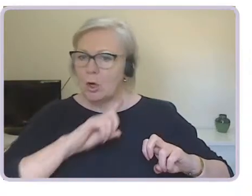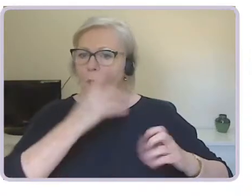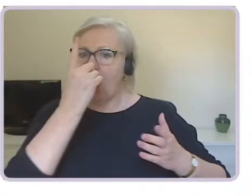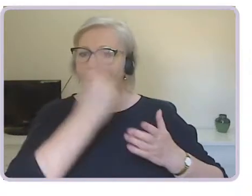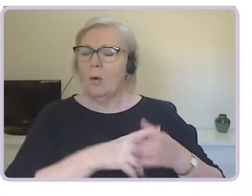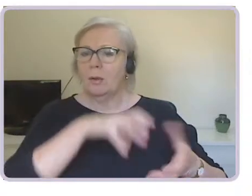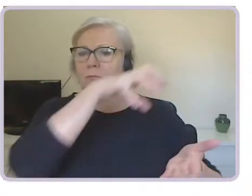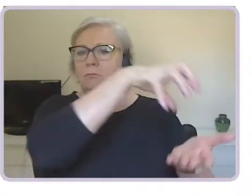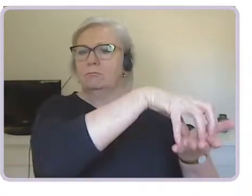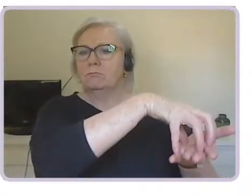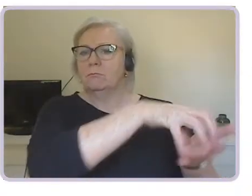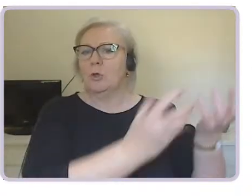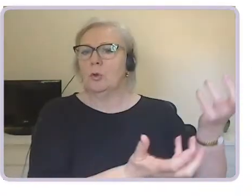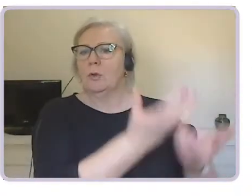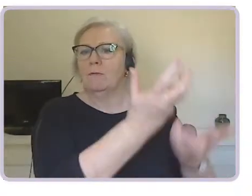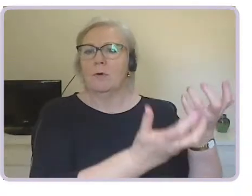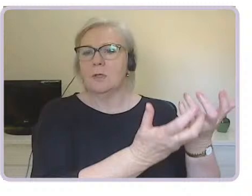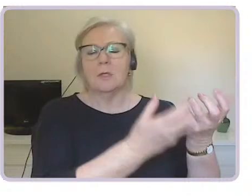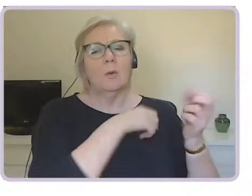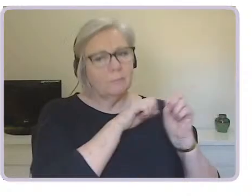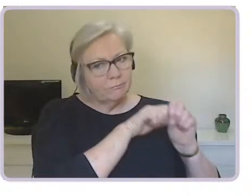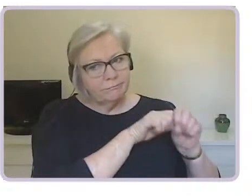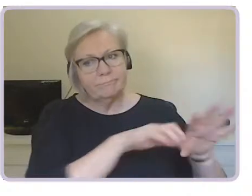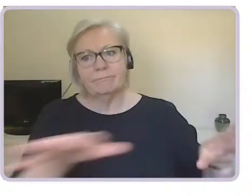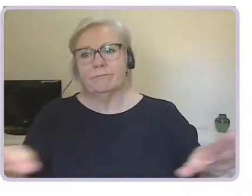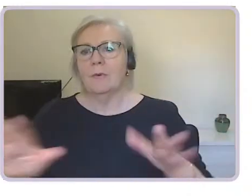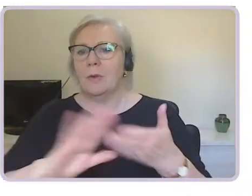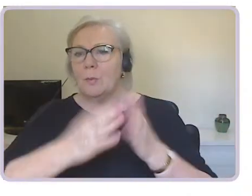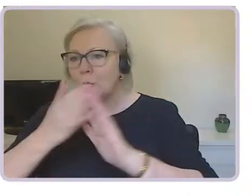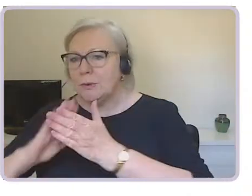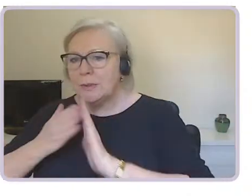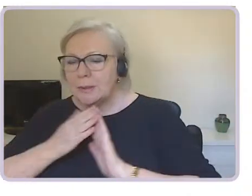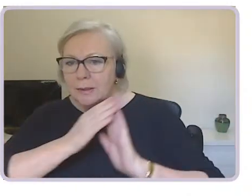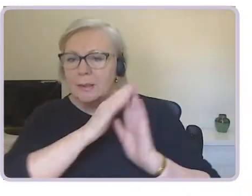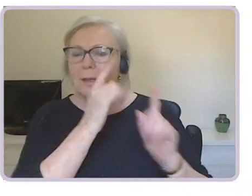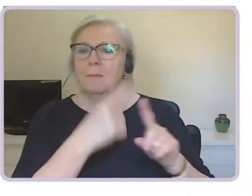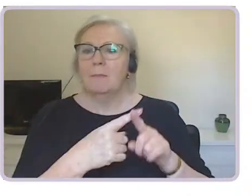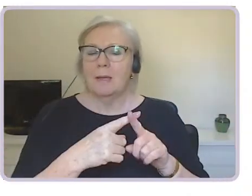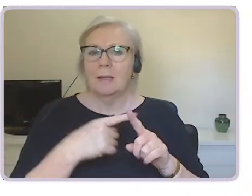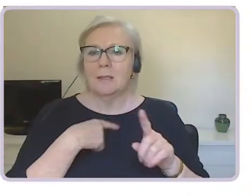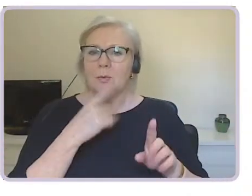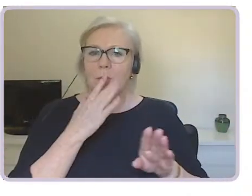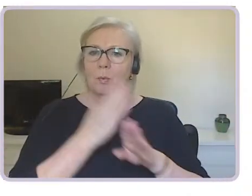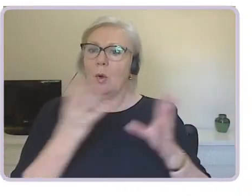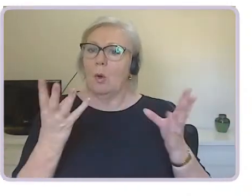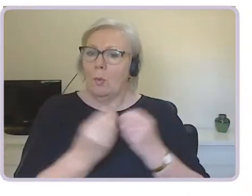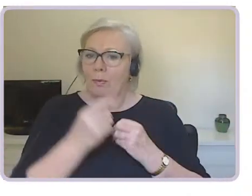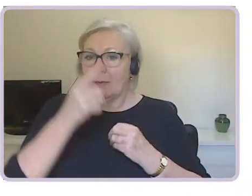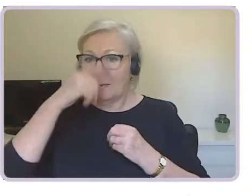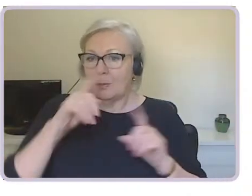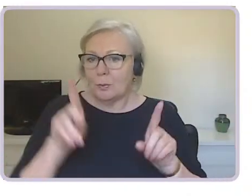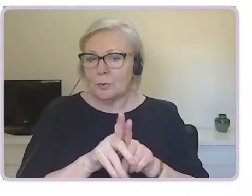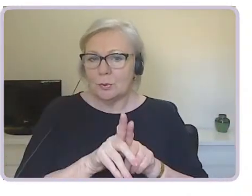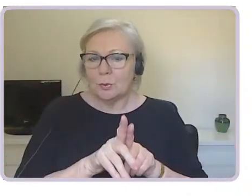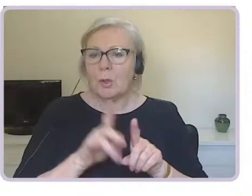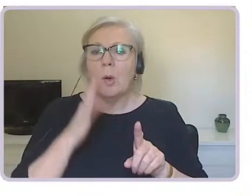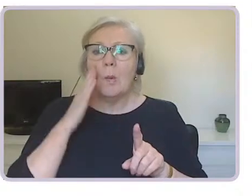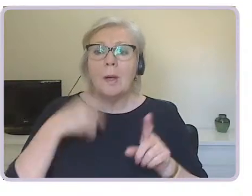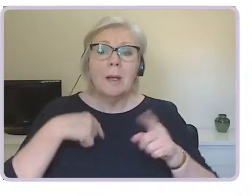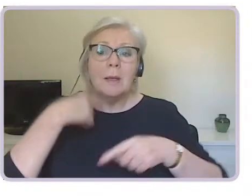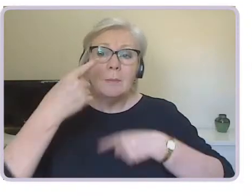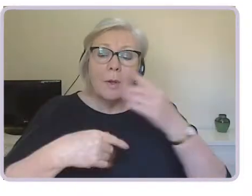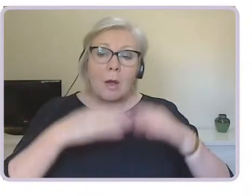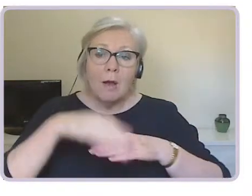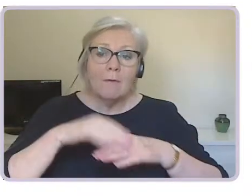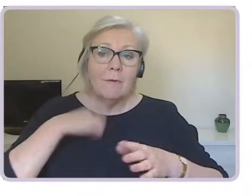takes place in the community, and it takes place with people. So I hope you'll see through the project I explained today how that